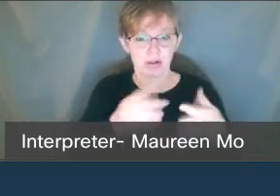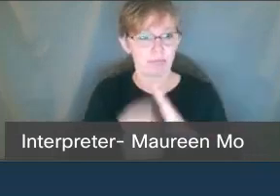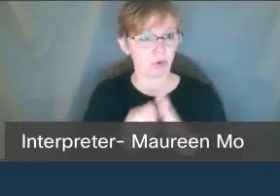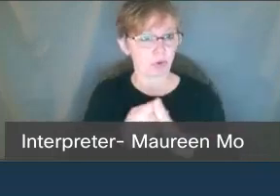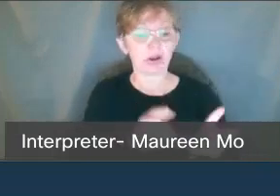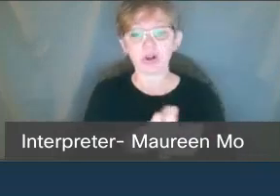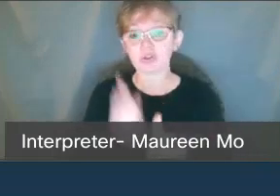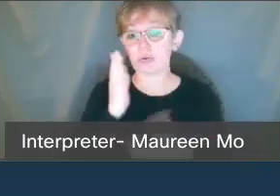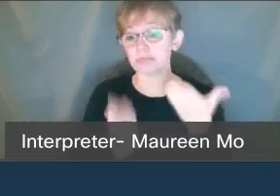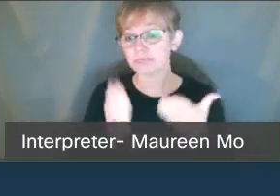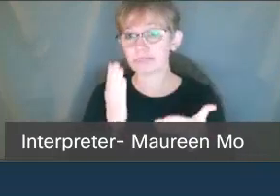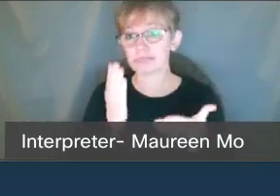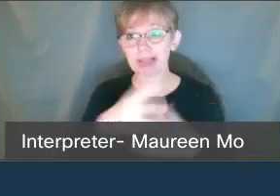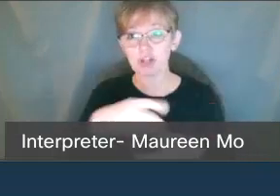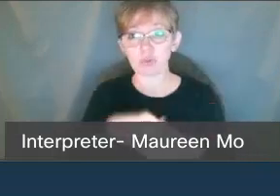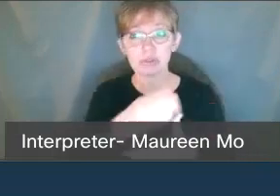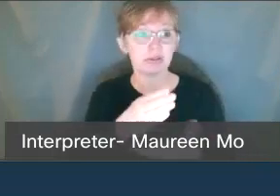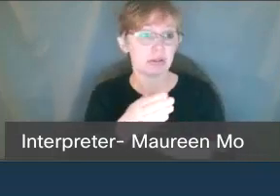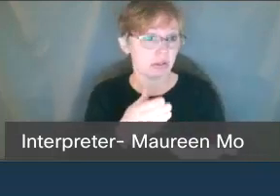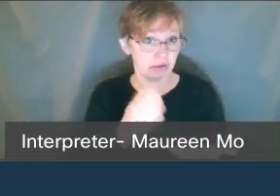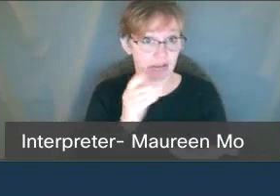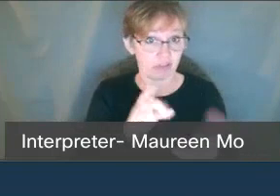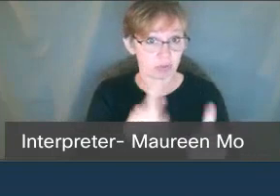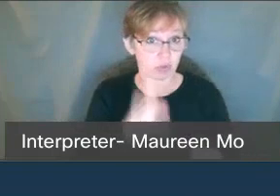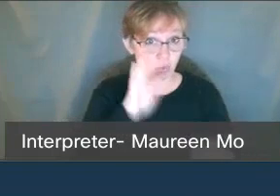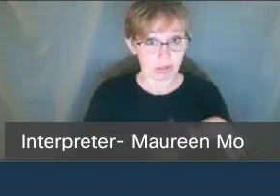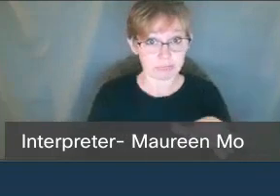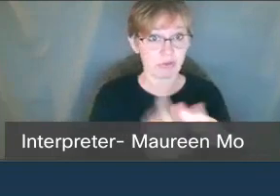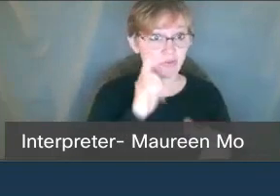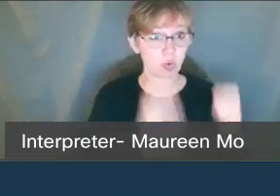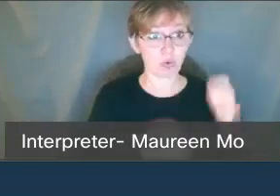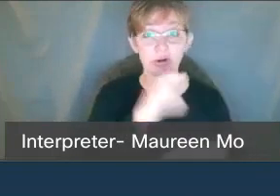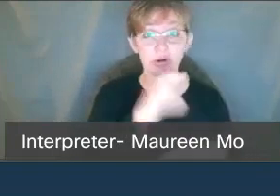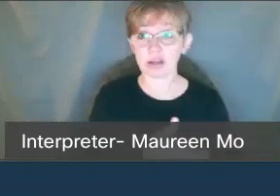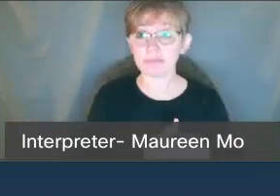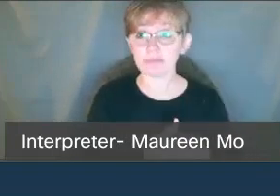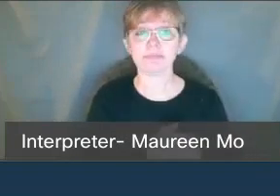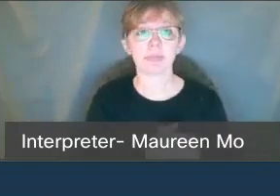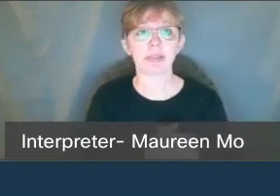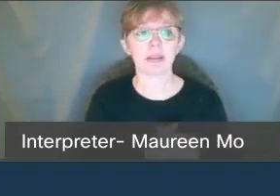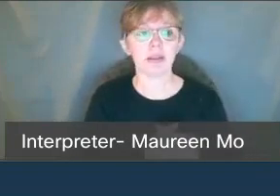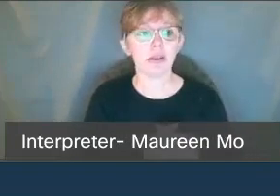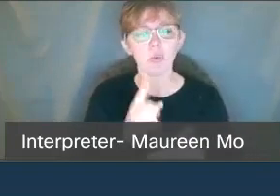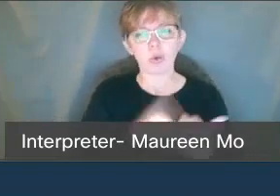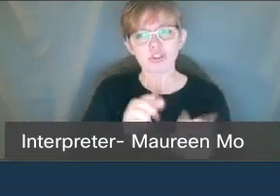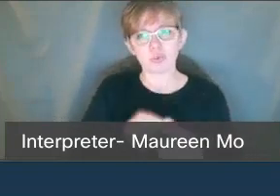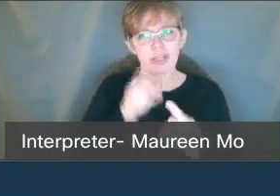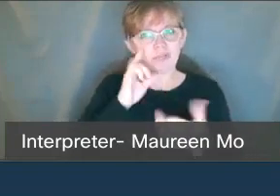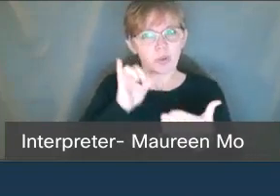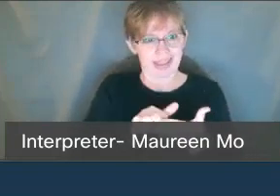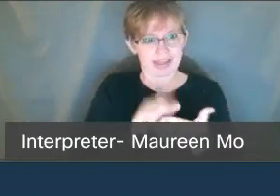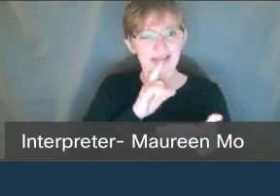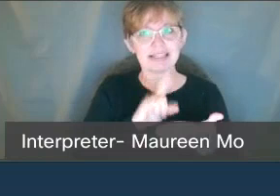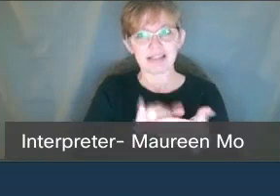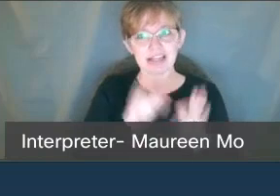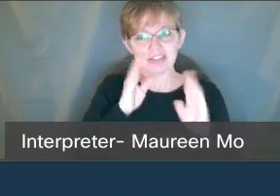somebody will show up in court. But what is unique about those instruments is that it's very specific to the pretrial period. So